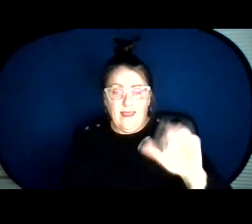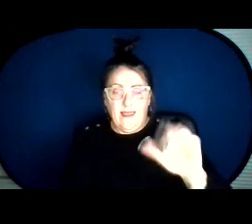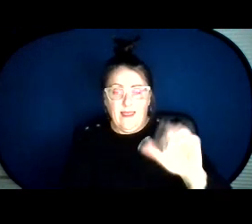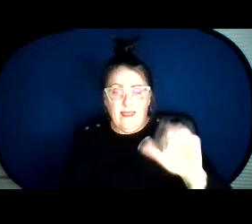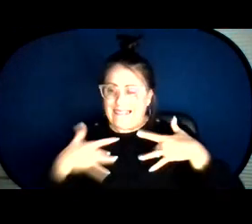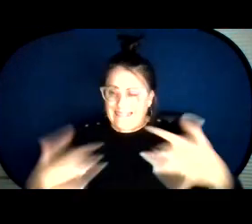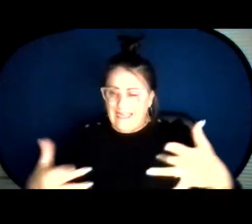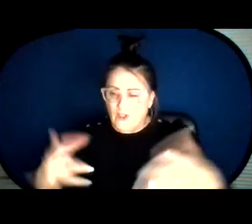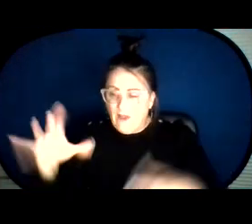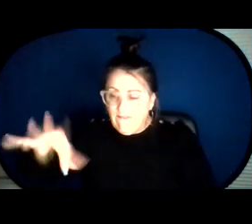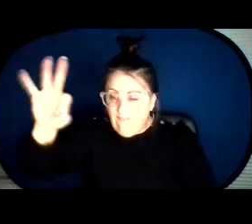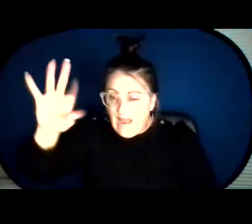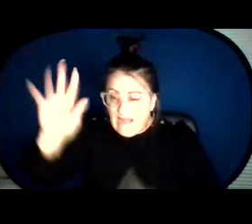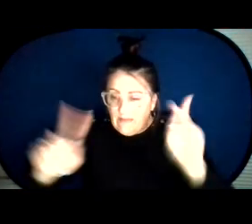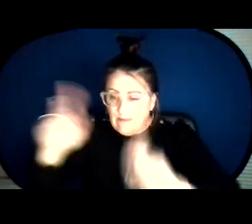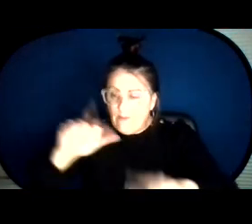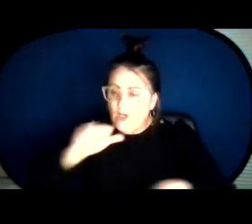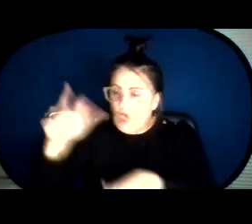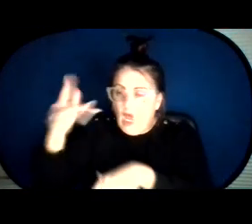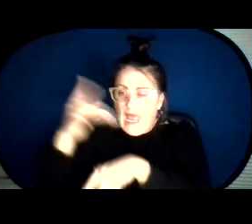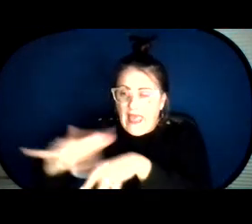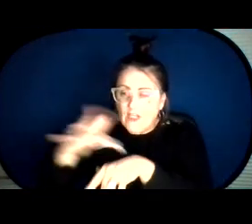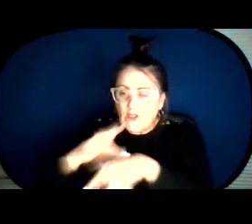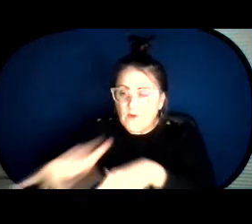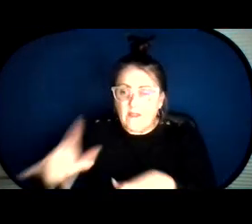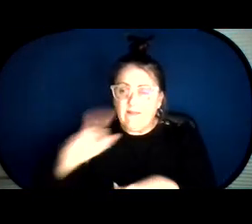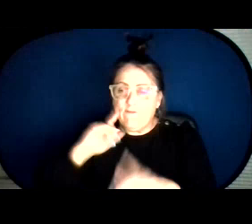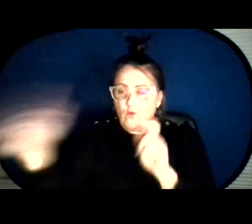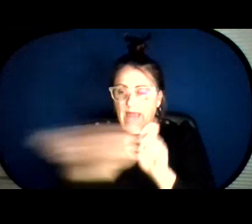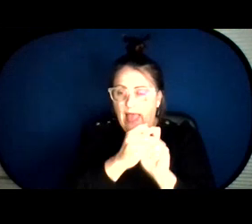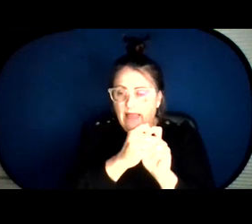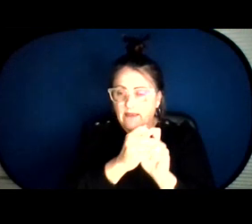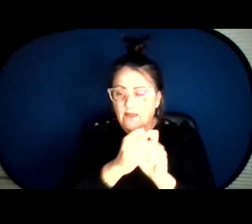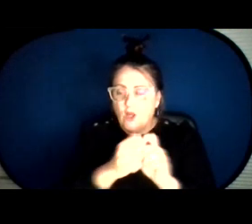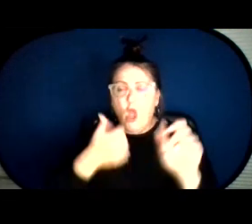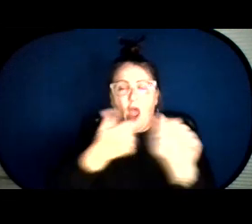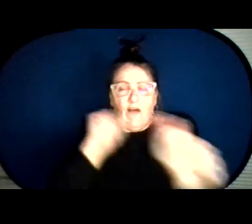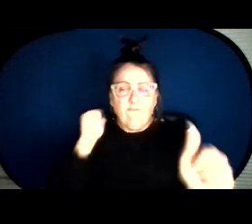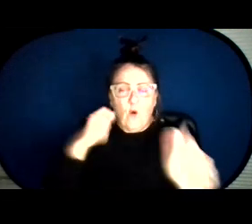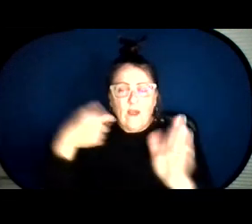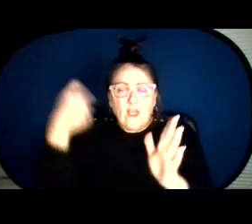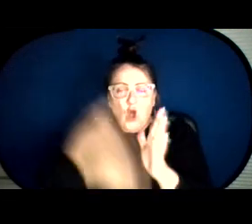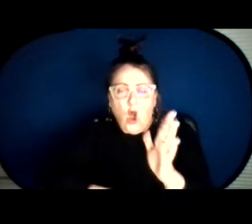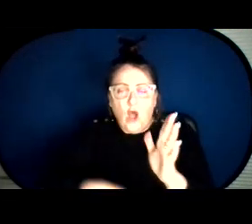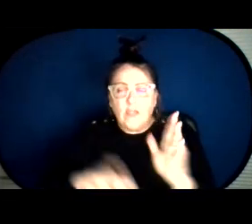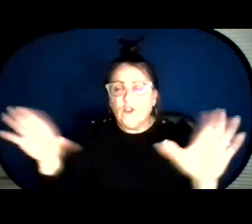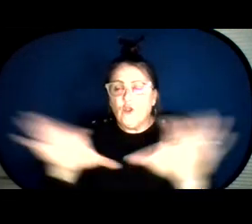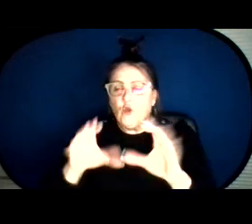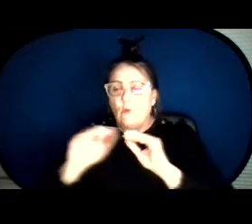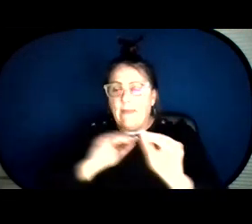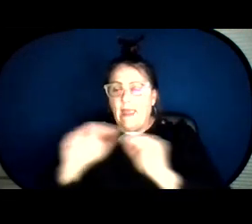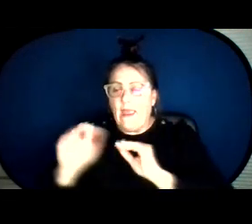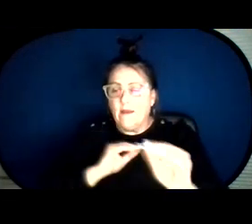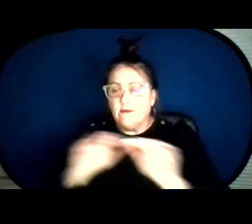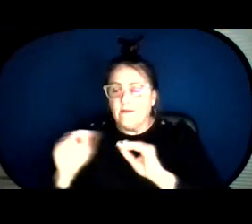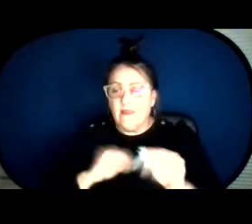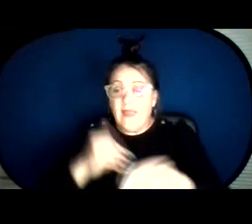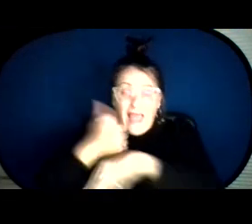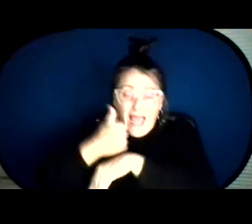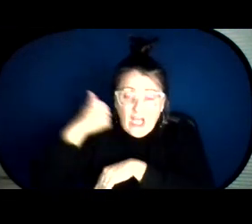finding tenants ineligible as an act of retribution or to avoid the cost of completing lender-required repairs, and has been accused